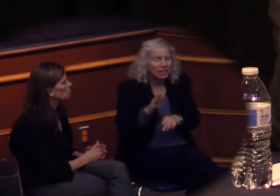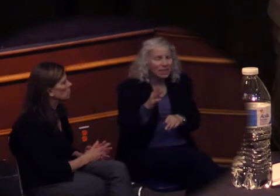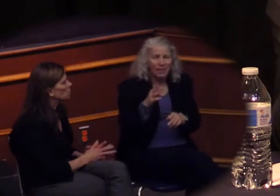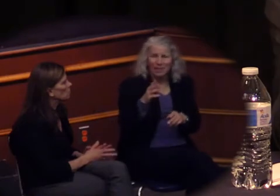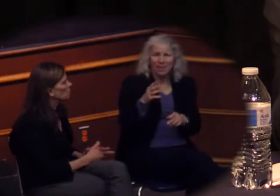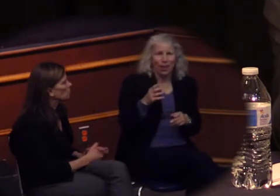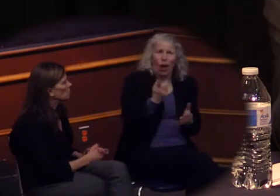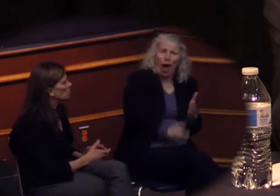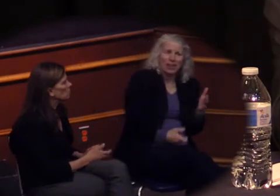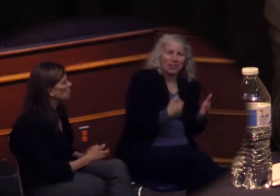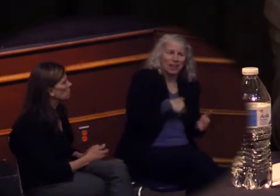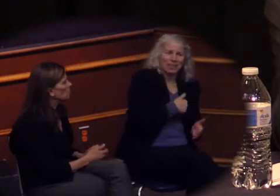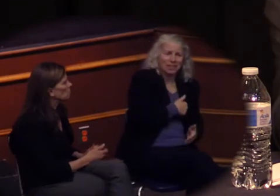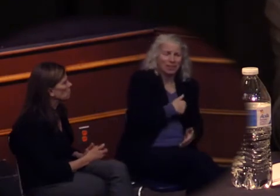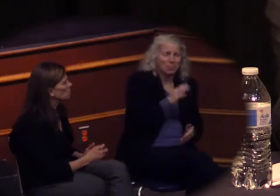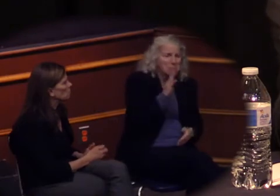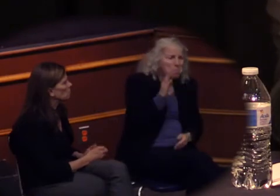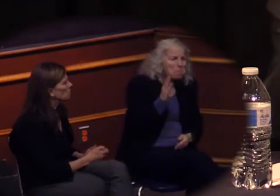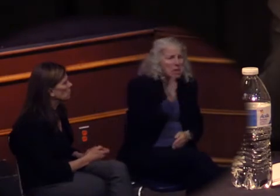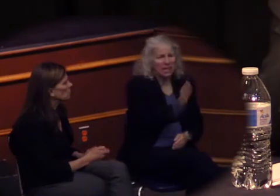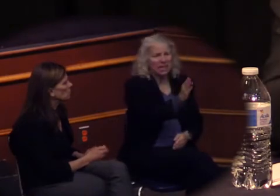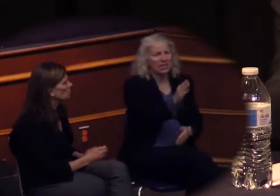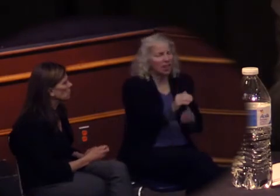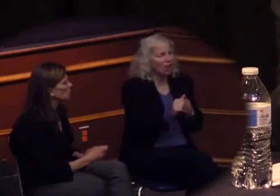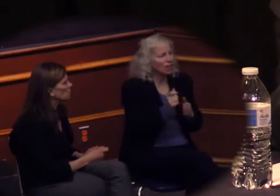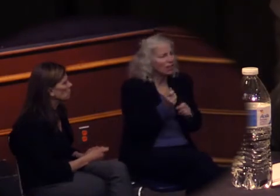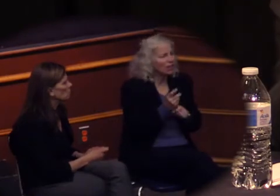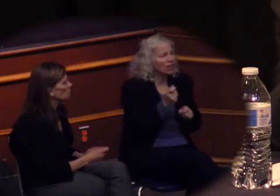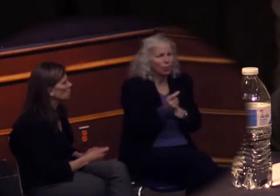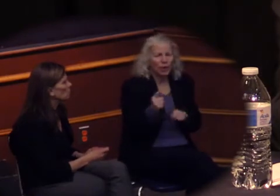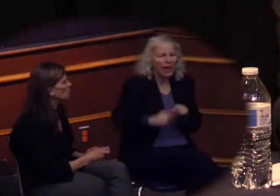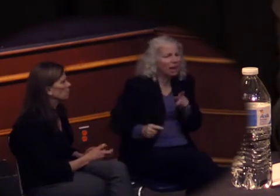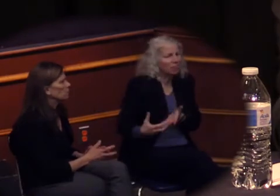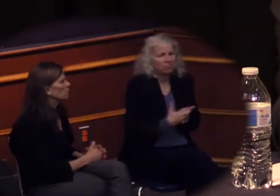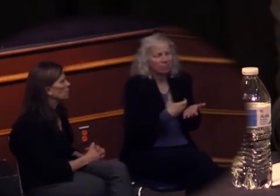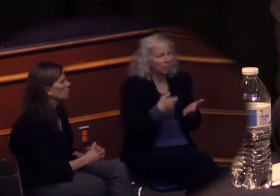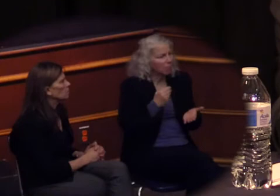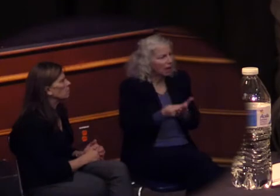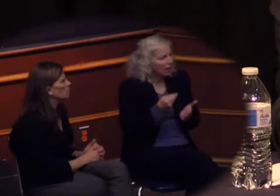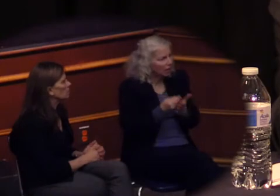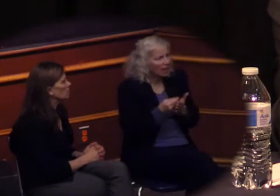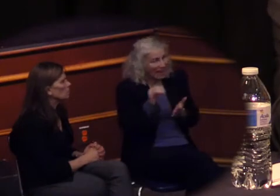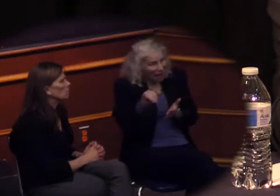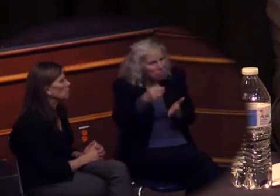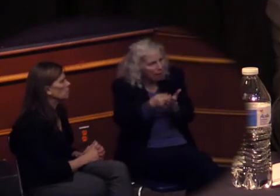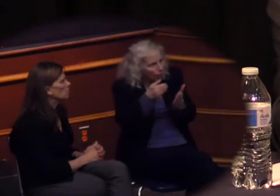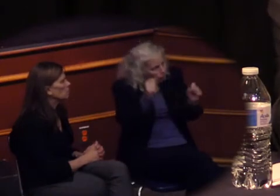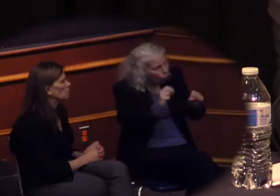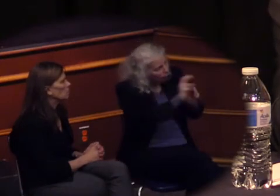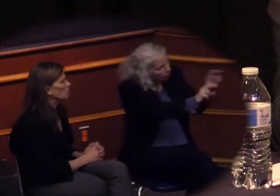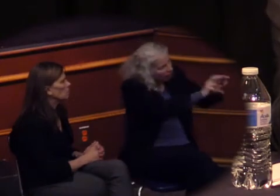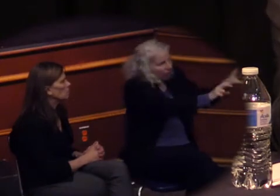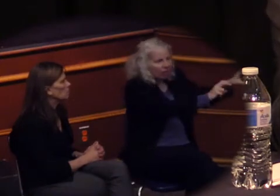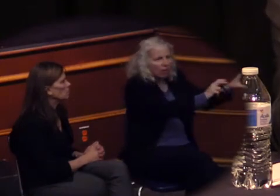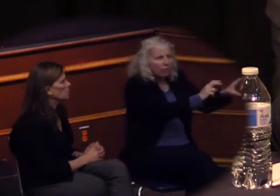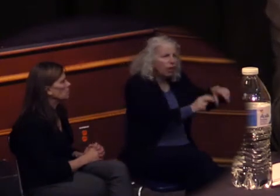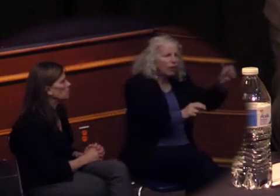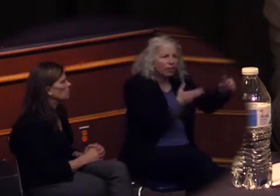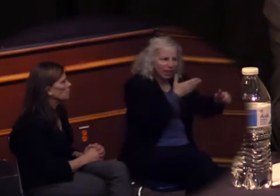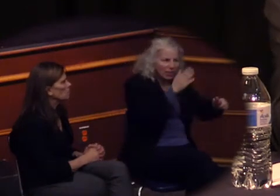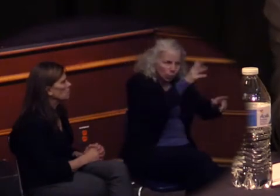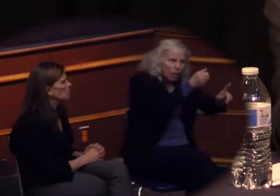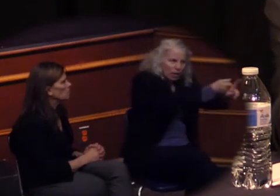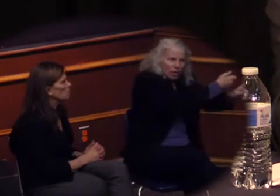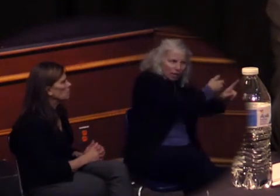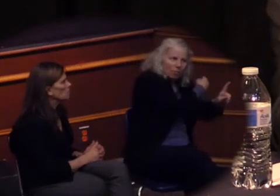billions of dollars a year in state tax revenue that we could be investing in other stuff that will make a bigger difference. We never look at them. We never analyze them and